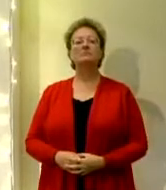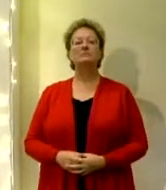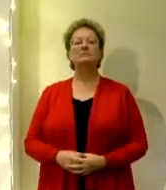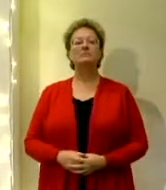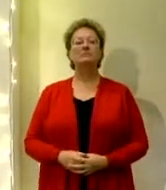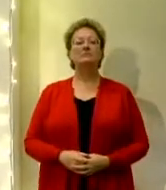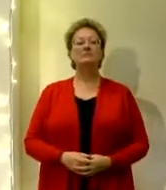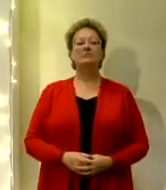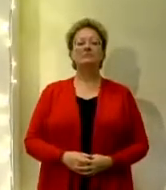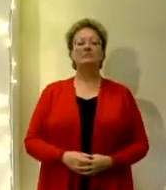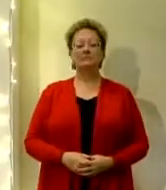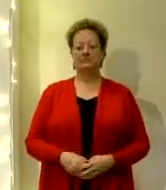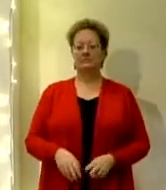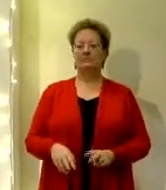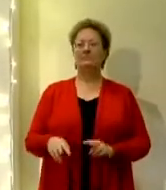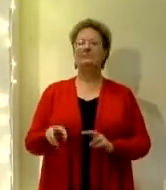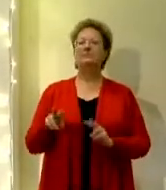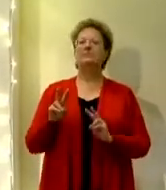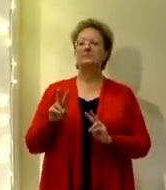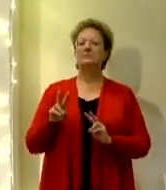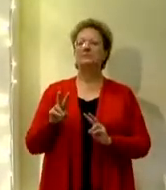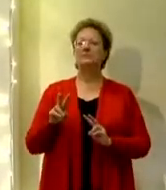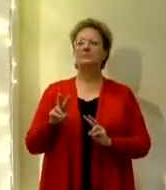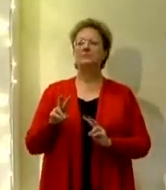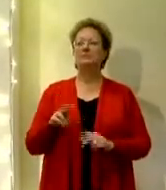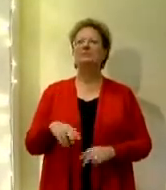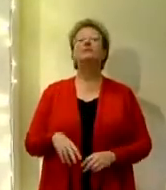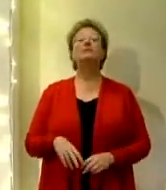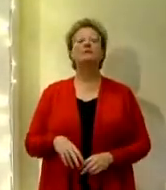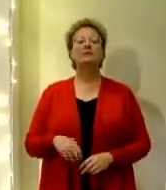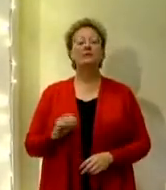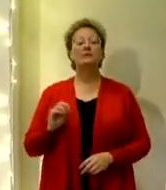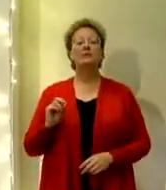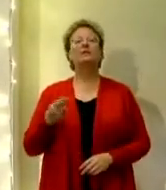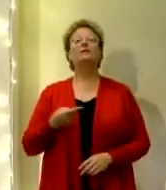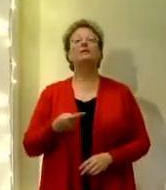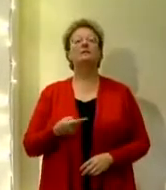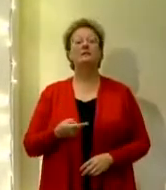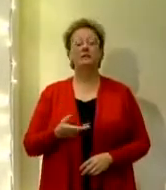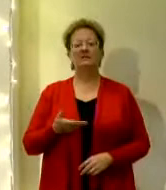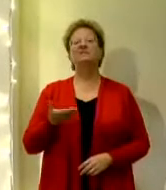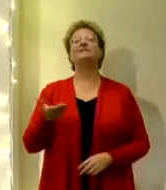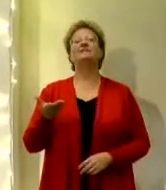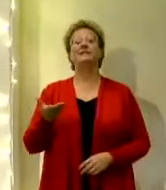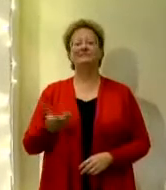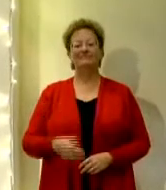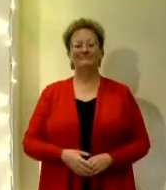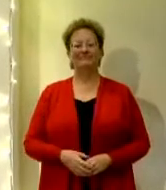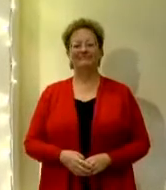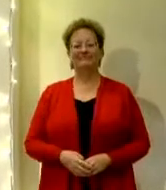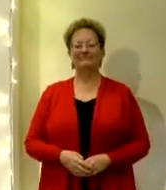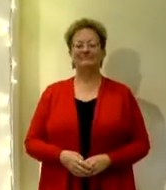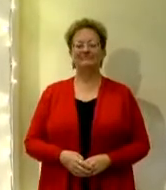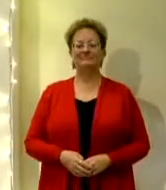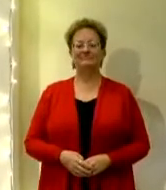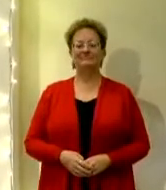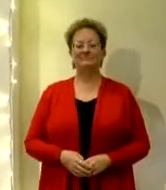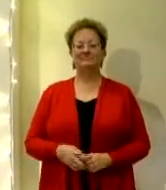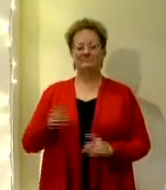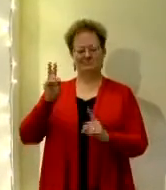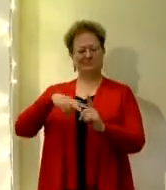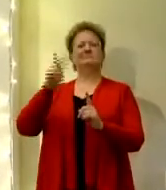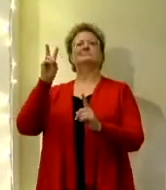and she looked up when she saw me, and she was like, "Oh, you." And she did it